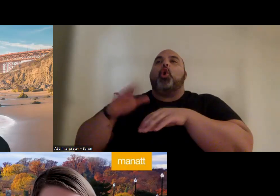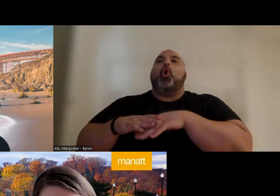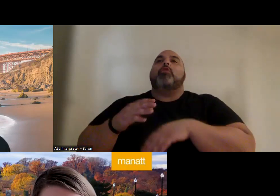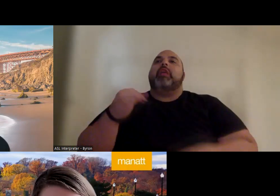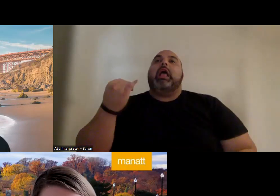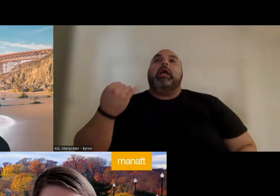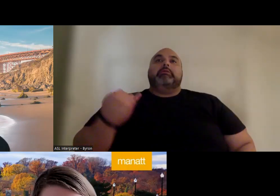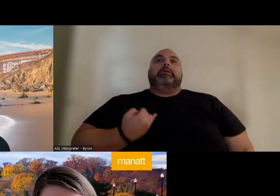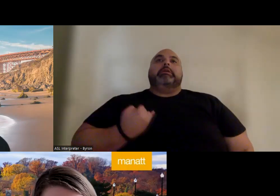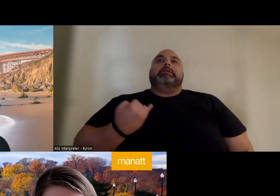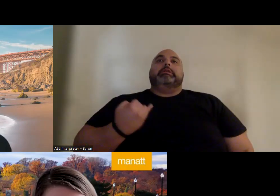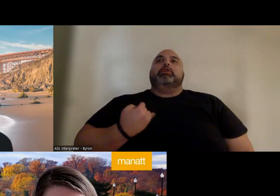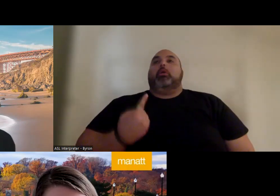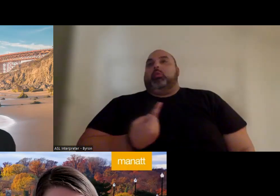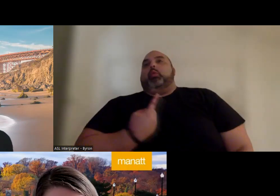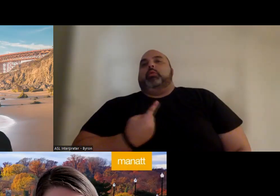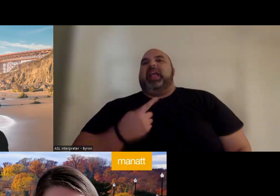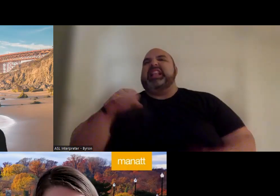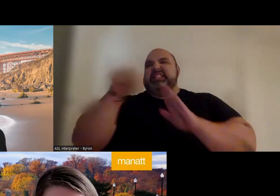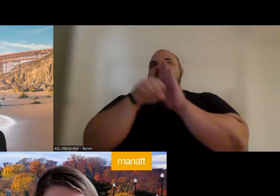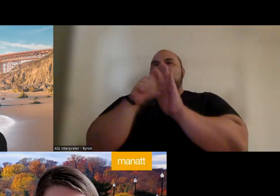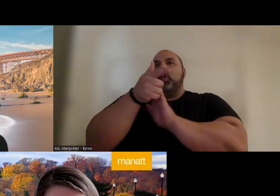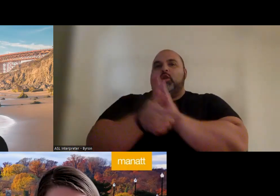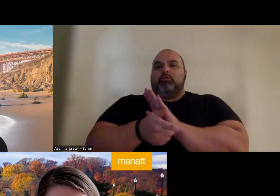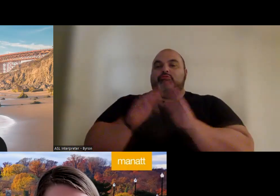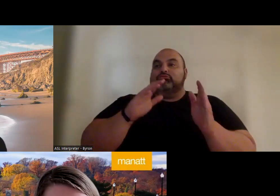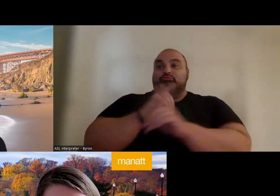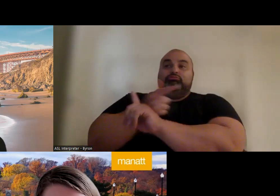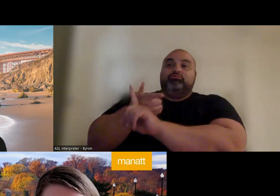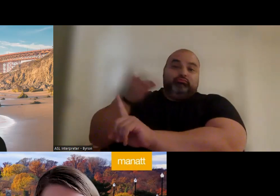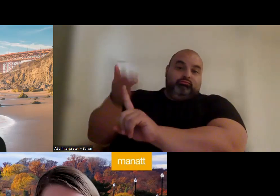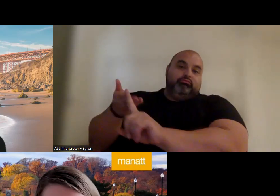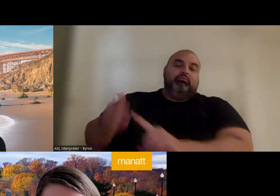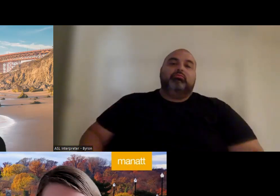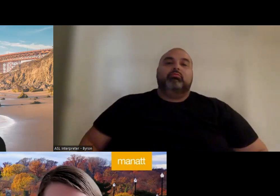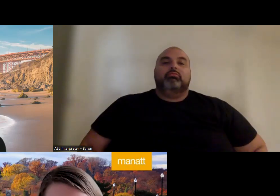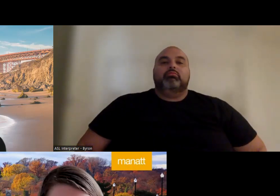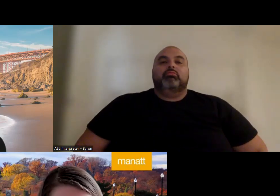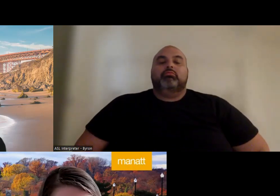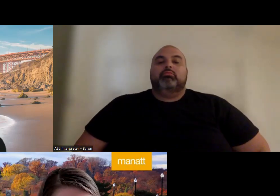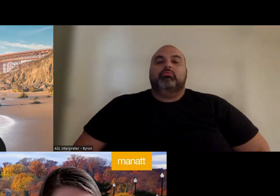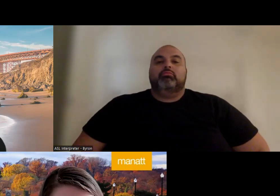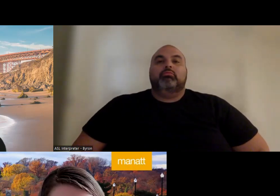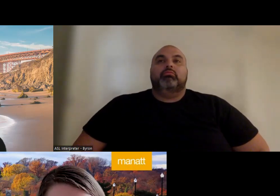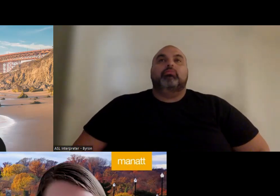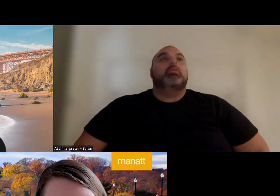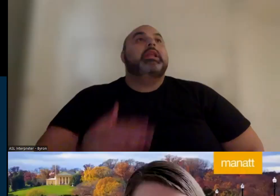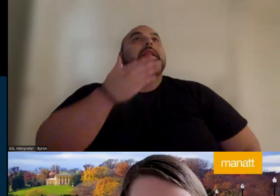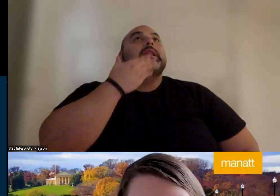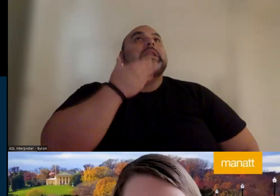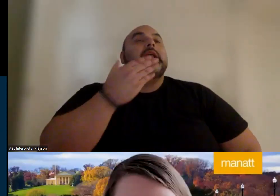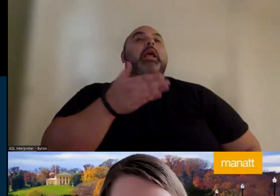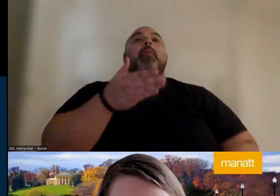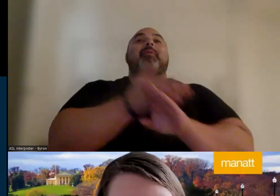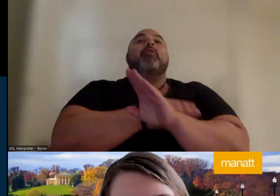state laws and statute recommendations. Juliet. Thank Great. Thank you, Mark. Before we get started, I